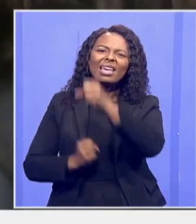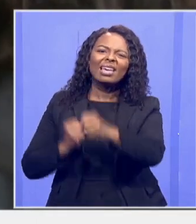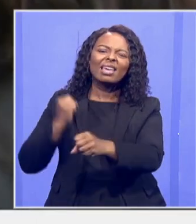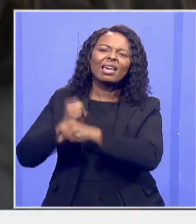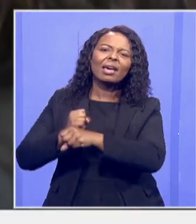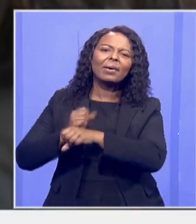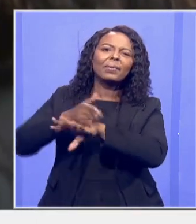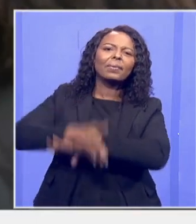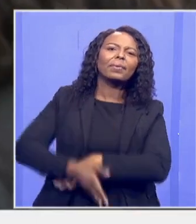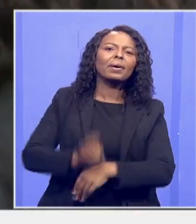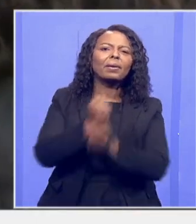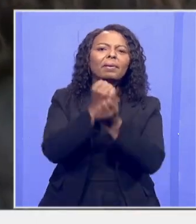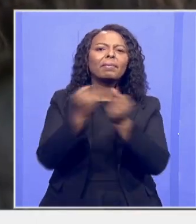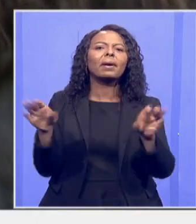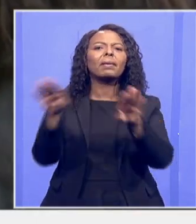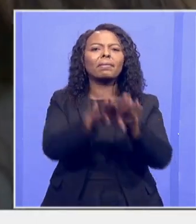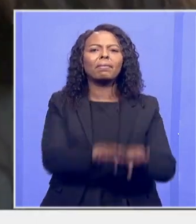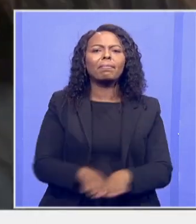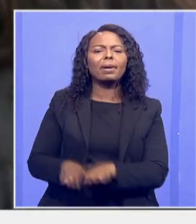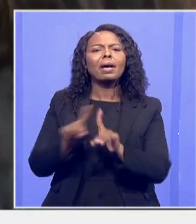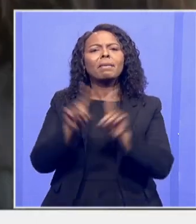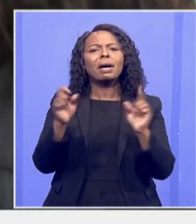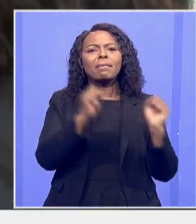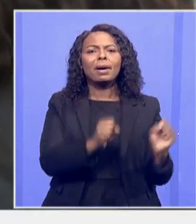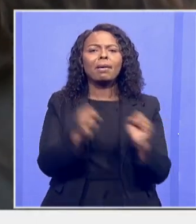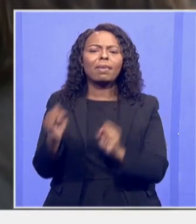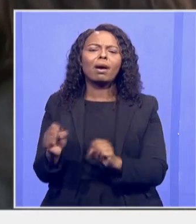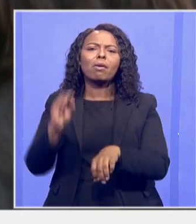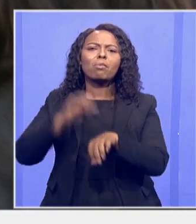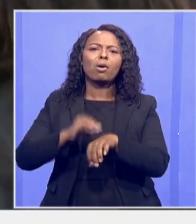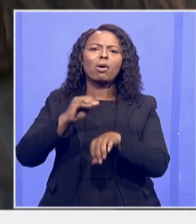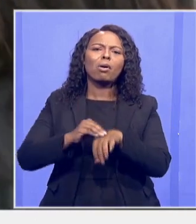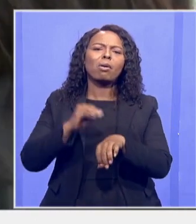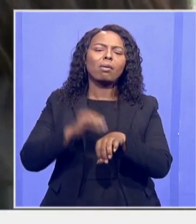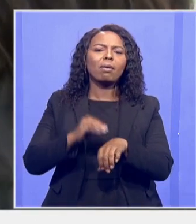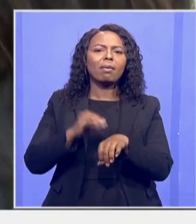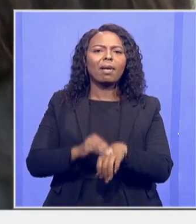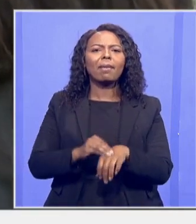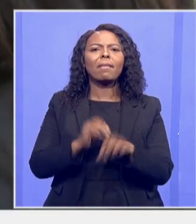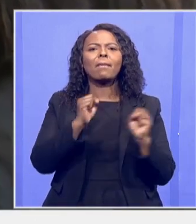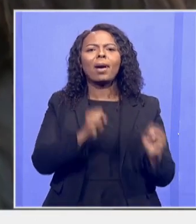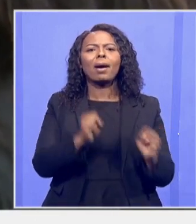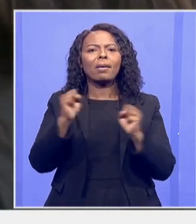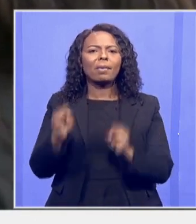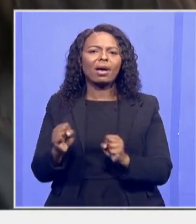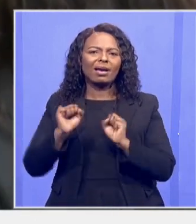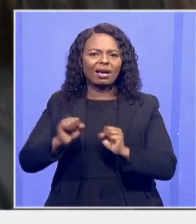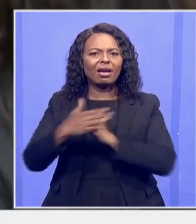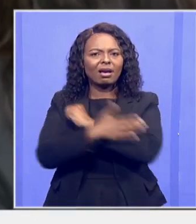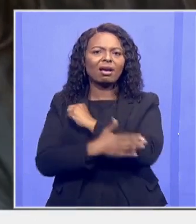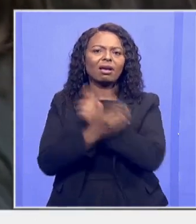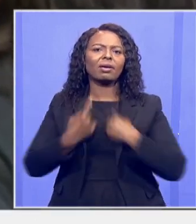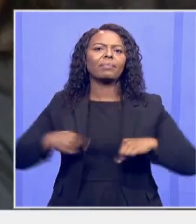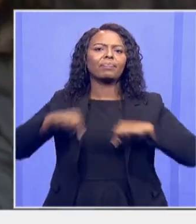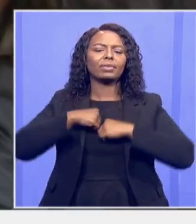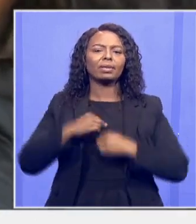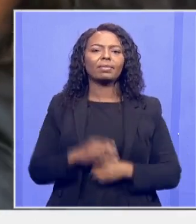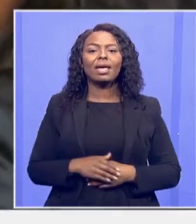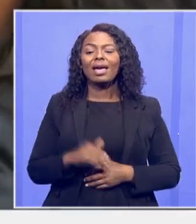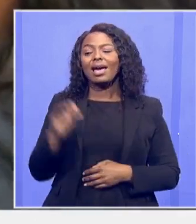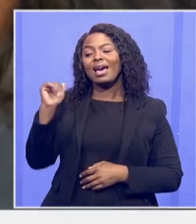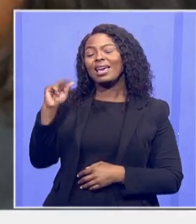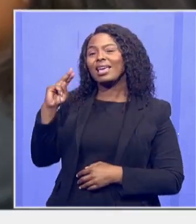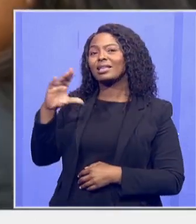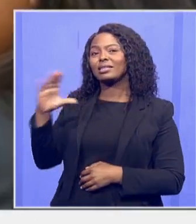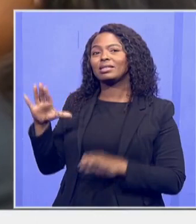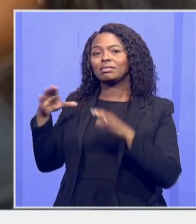the democratic dispensation, why are we still dealing with the basics of issues in this country? Look, the ANC government has neglected our people.